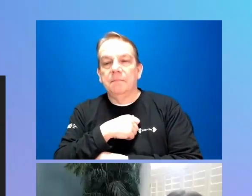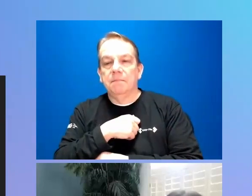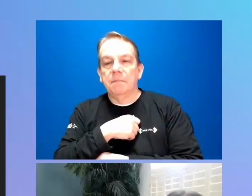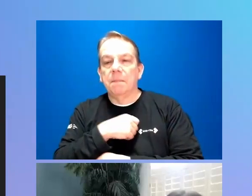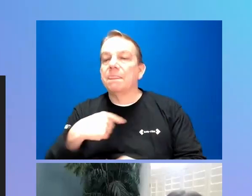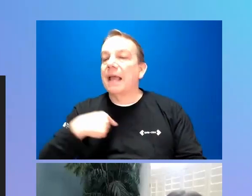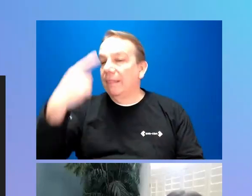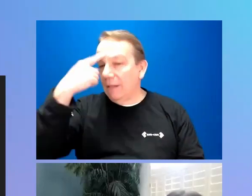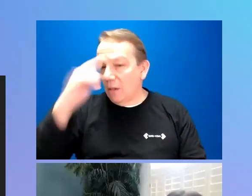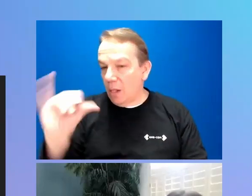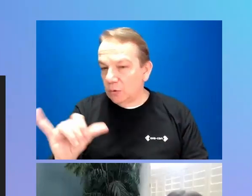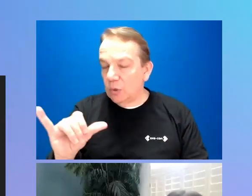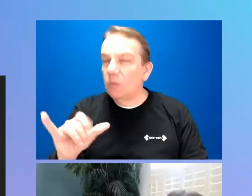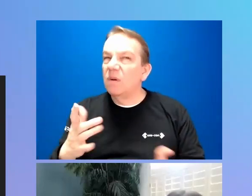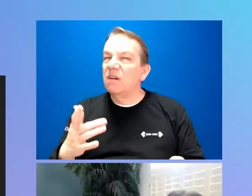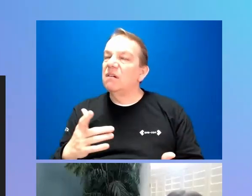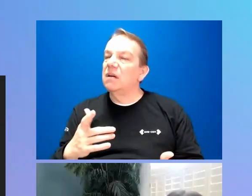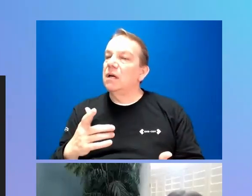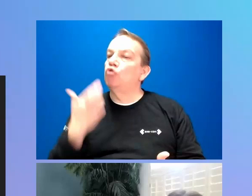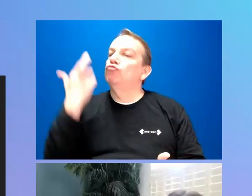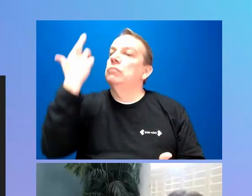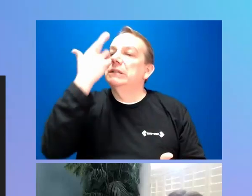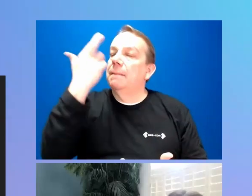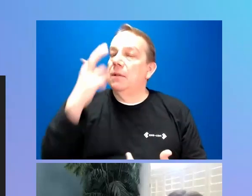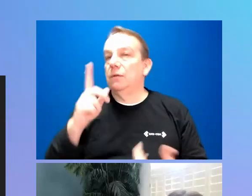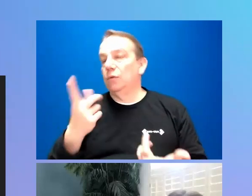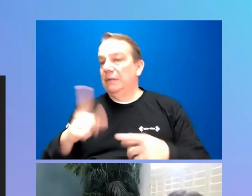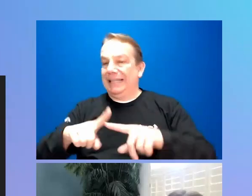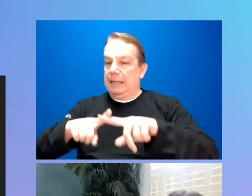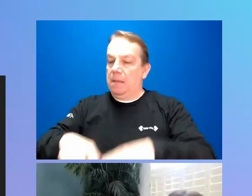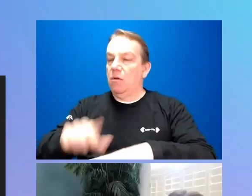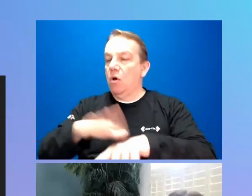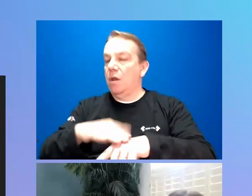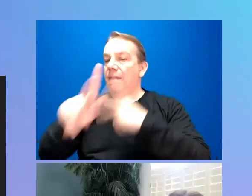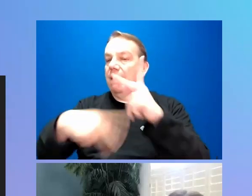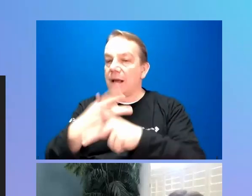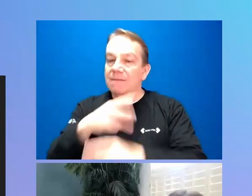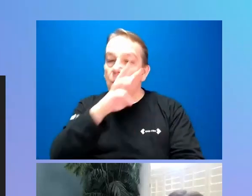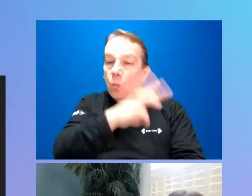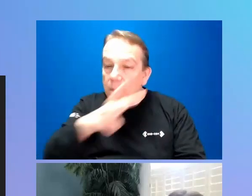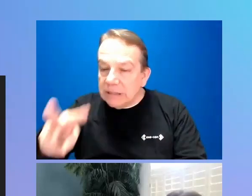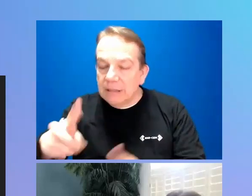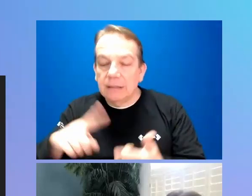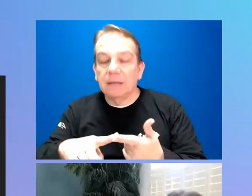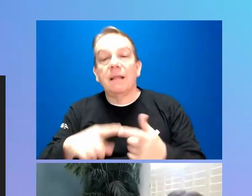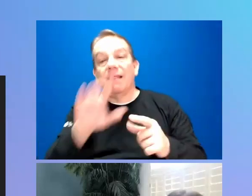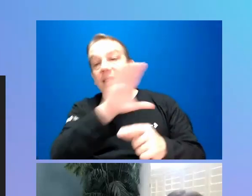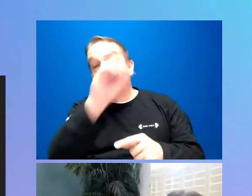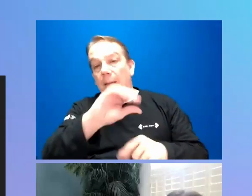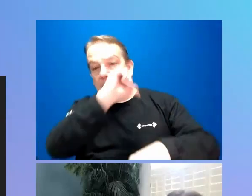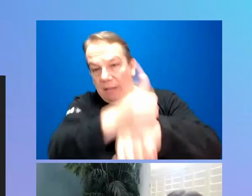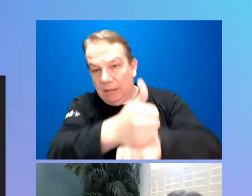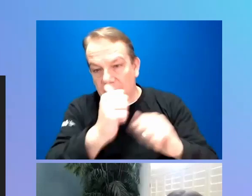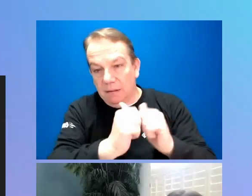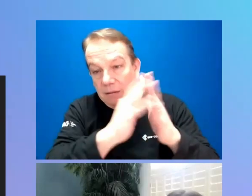to me, it seems reasonable to make that dependent on the type of website, the type of organization. And that's something